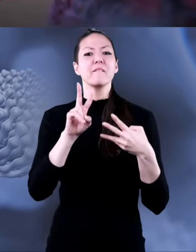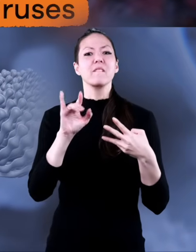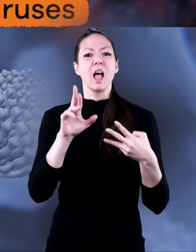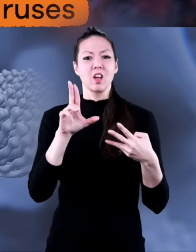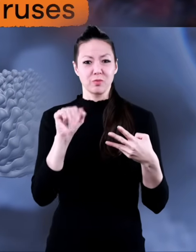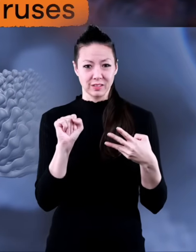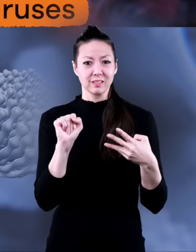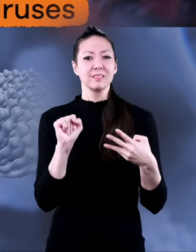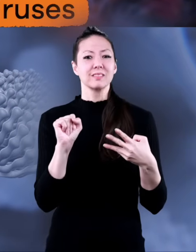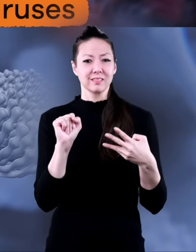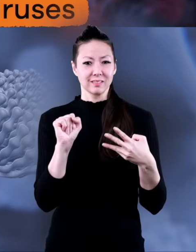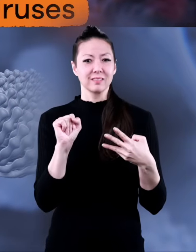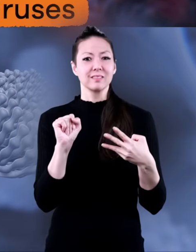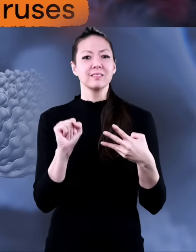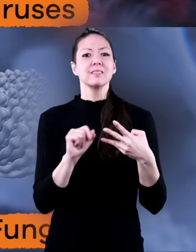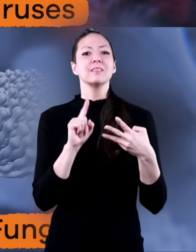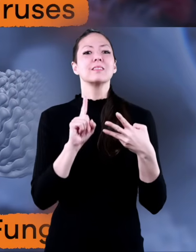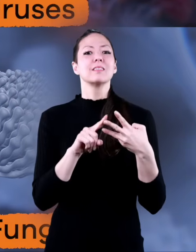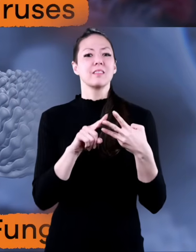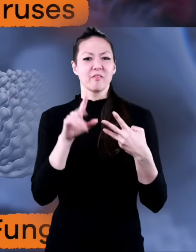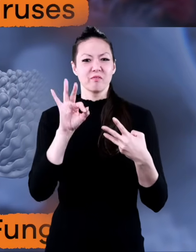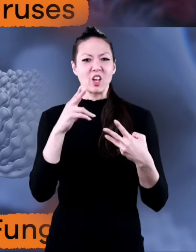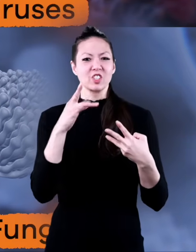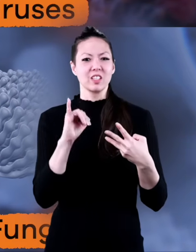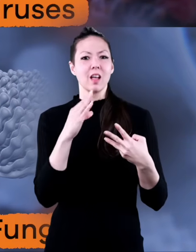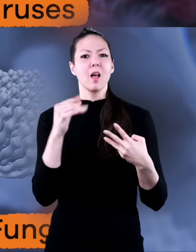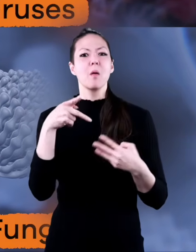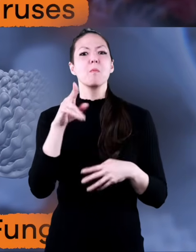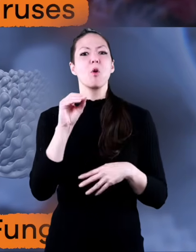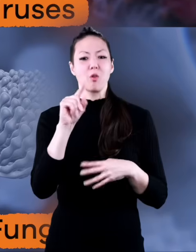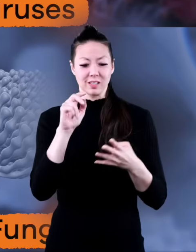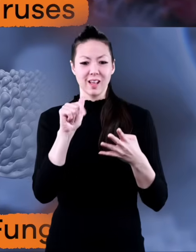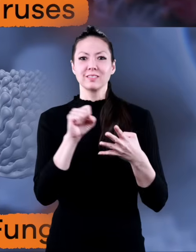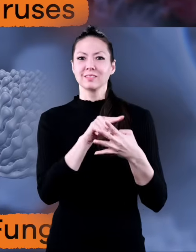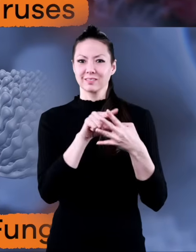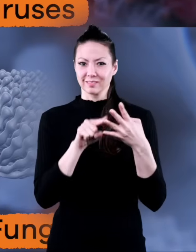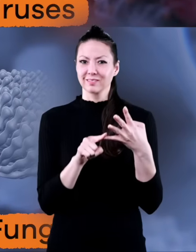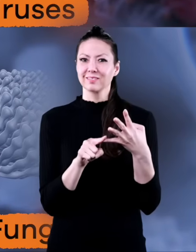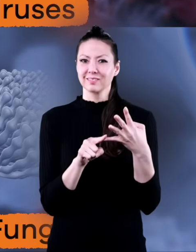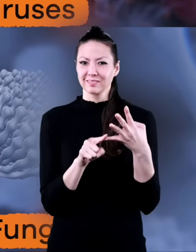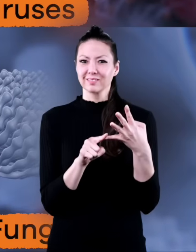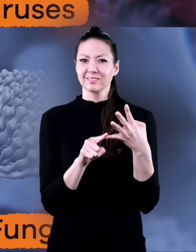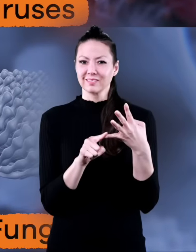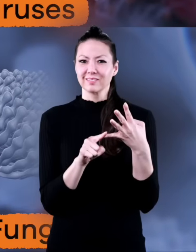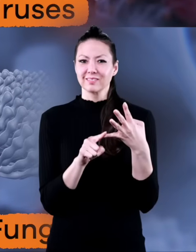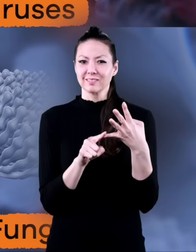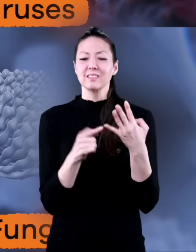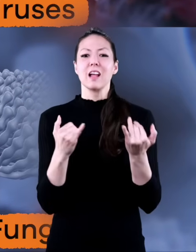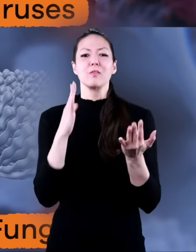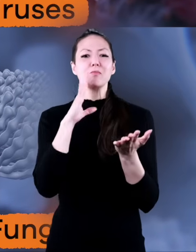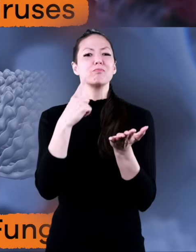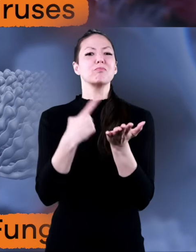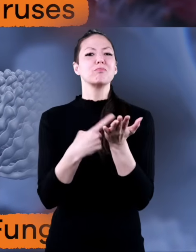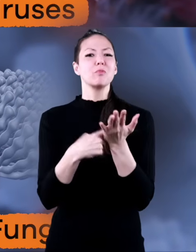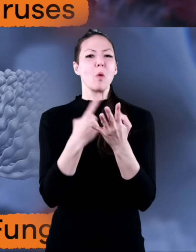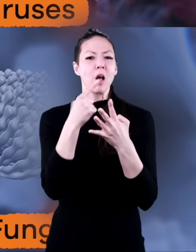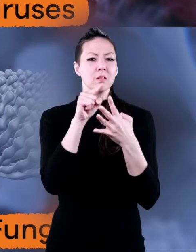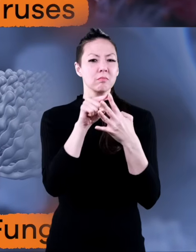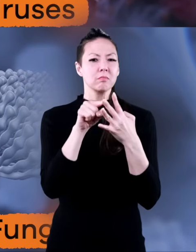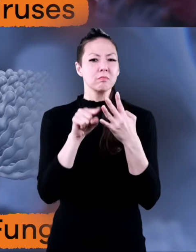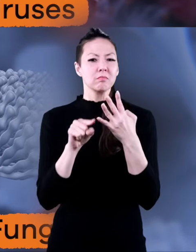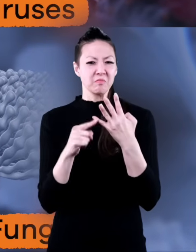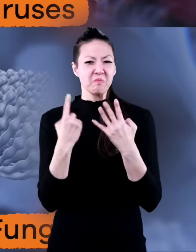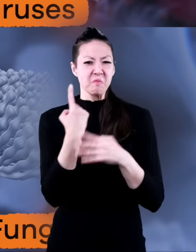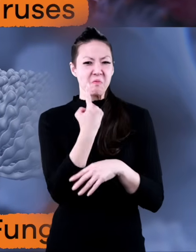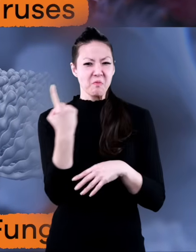viruses fungi and protozoa we are going to talk about each one